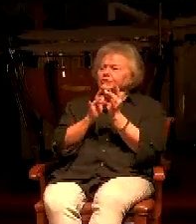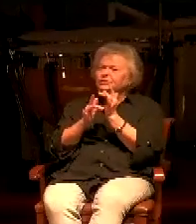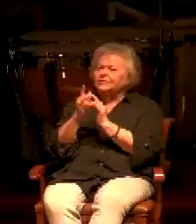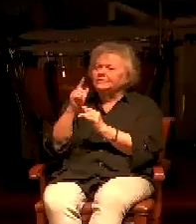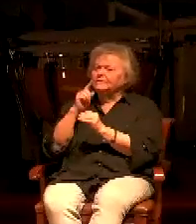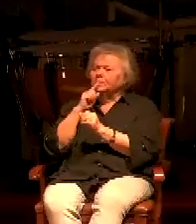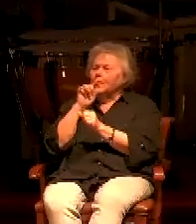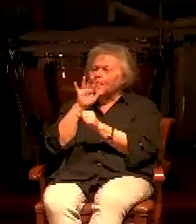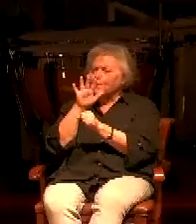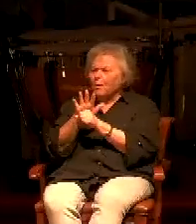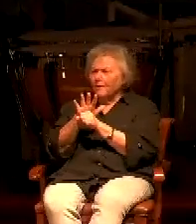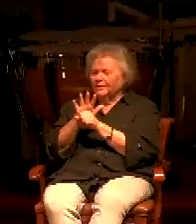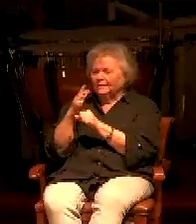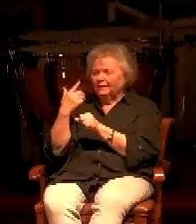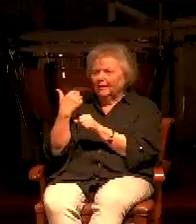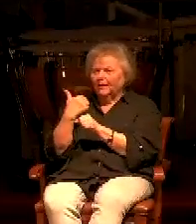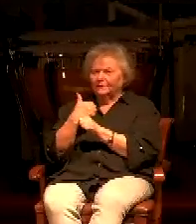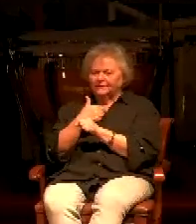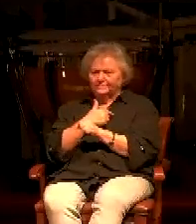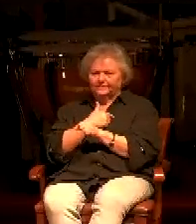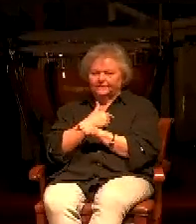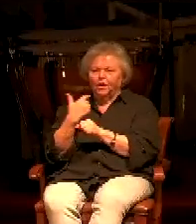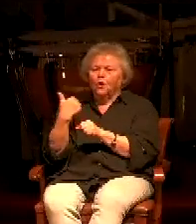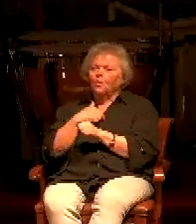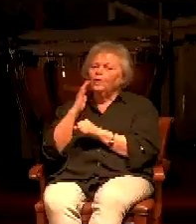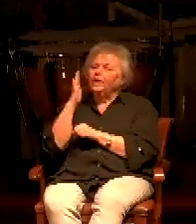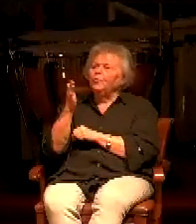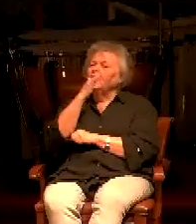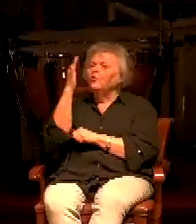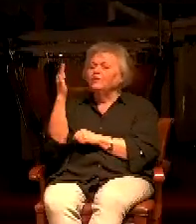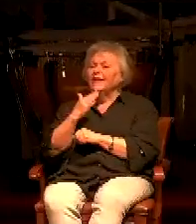He was divided from all of his disciples, and he went by